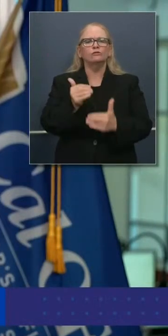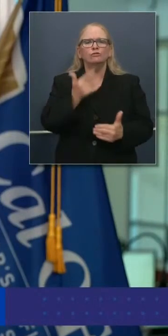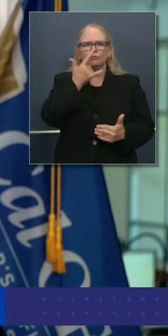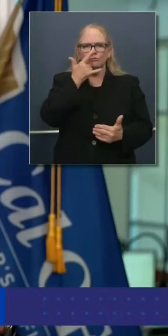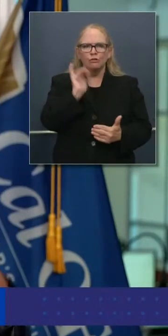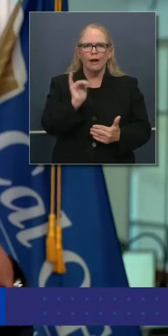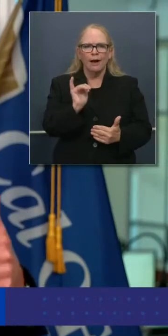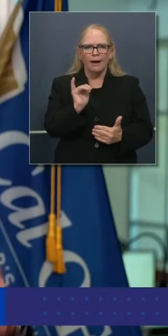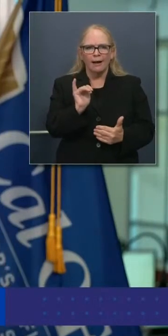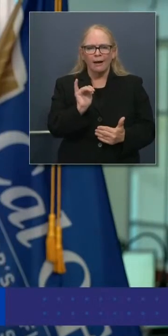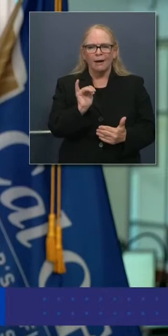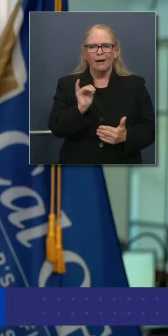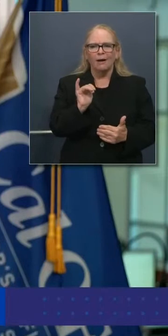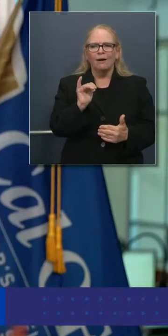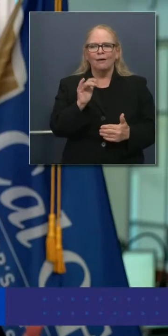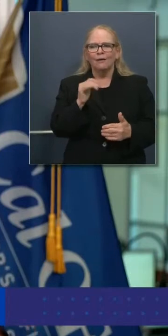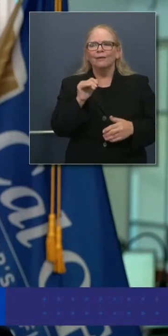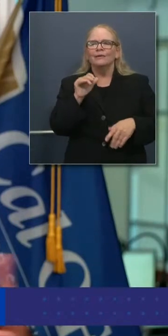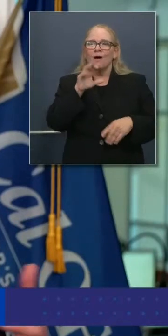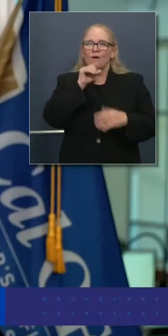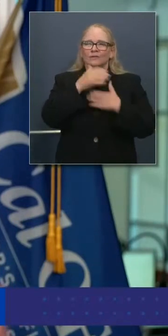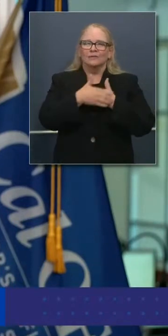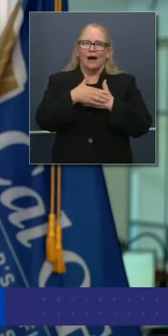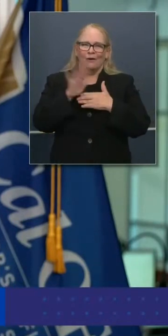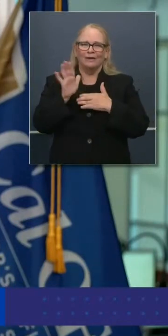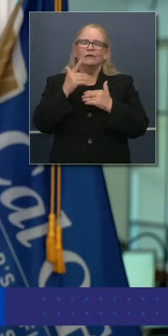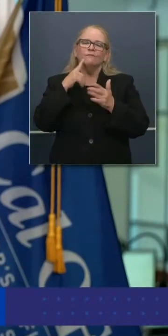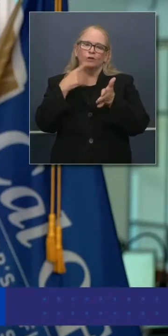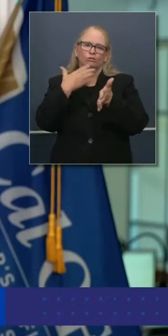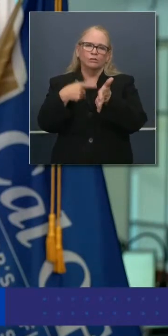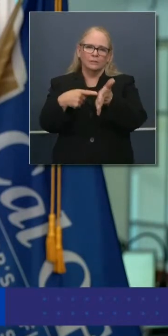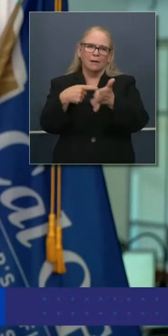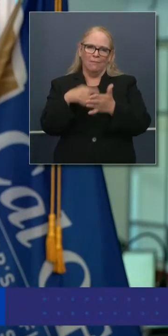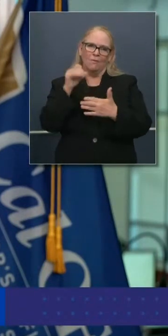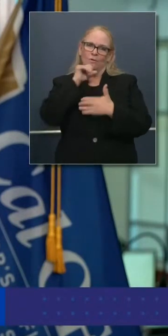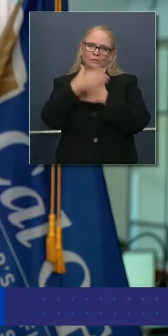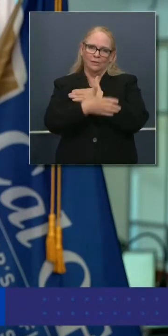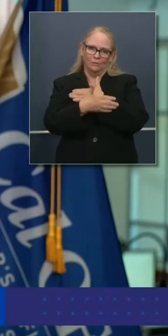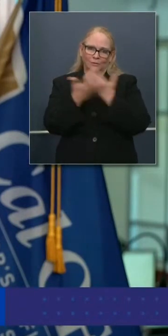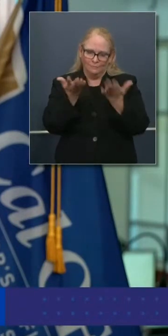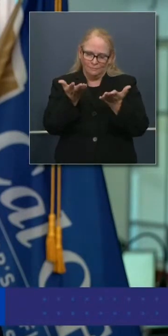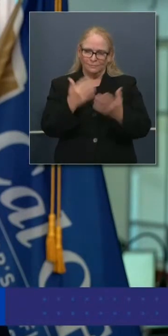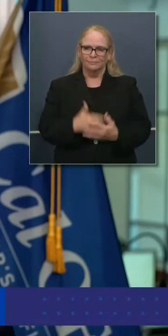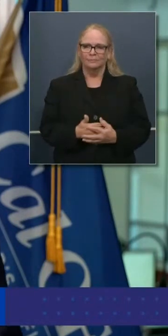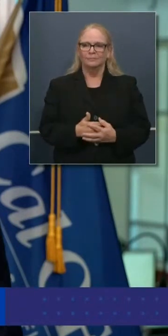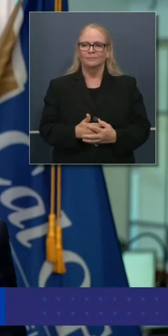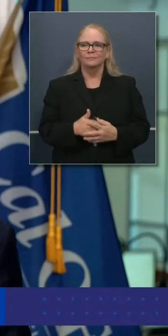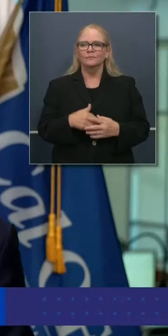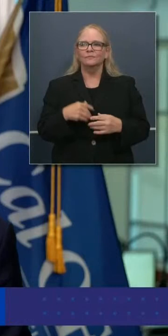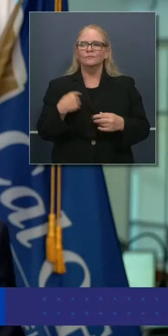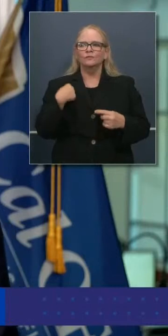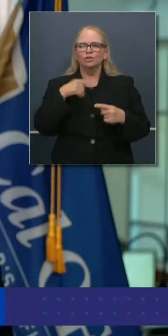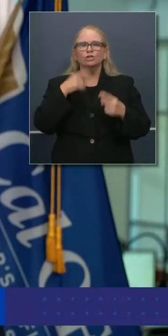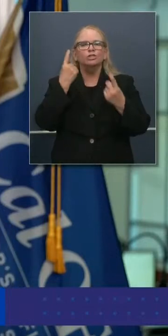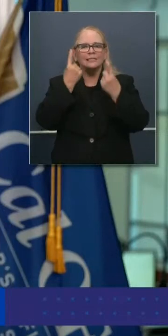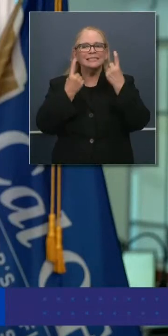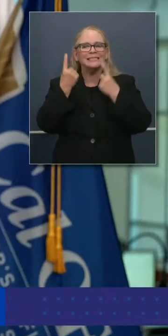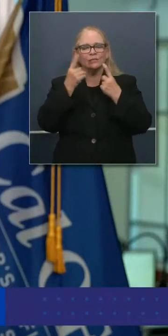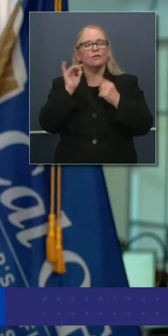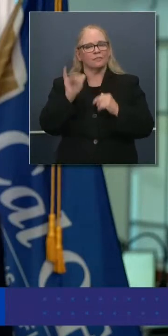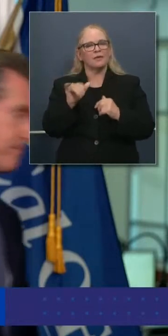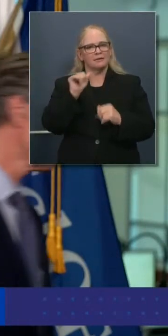Orange County. I think a poster child for exactly the kind of nuance that needs to be considered as it relates to that